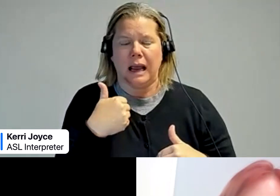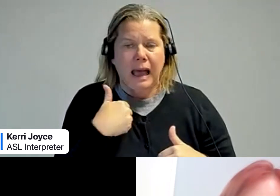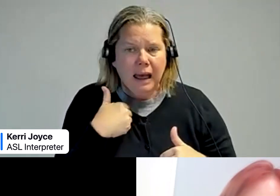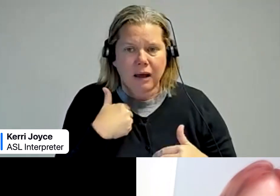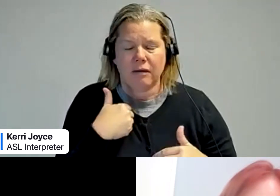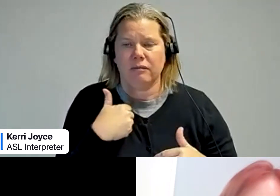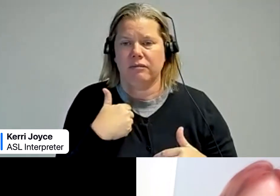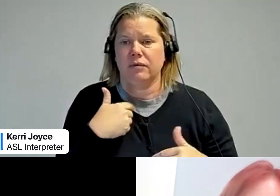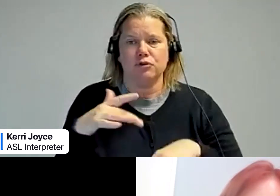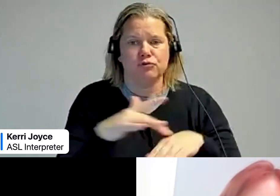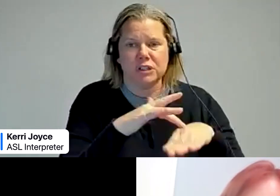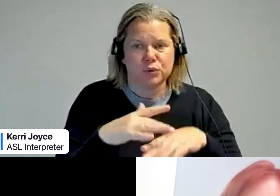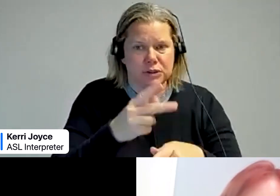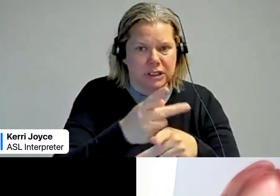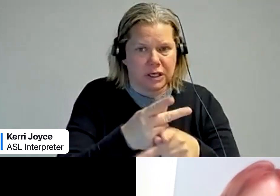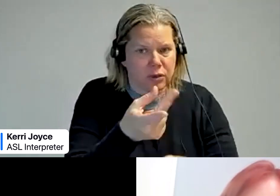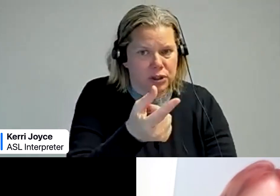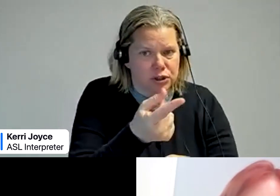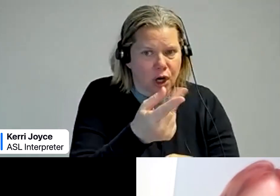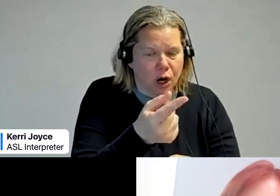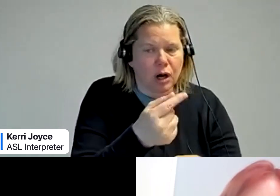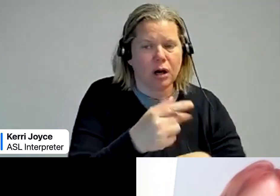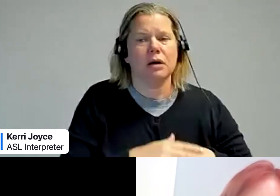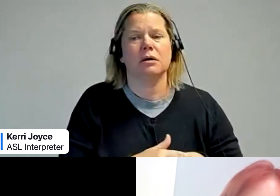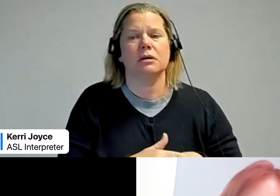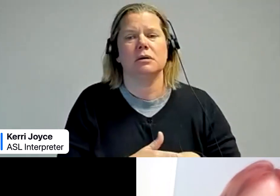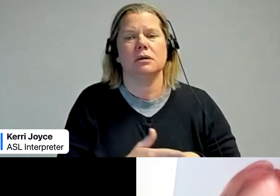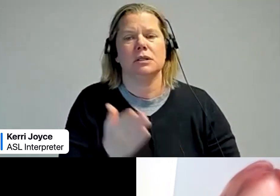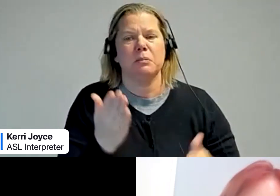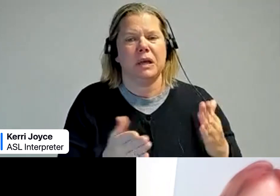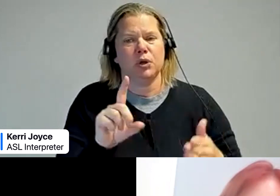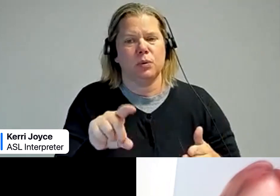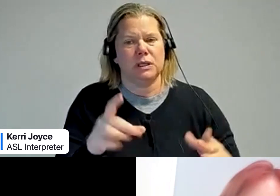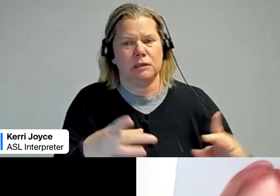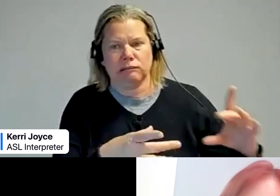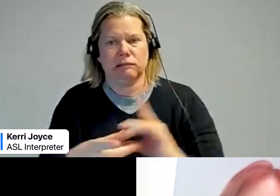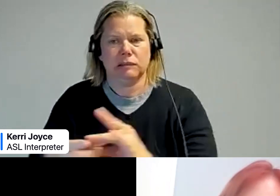and perhaps there might be a need for a connection to resources here,